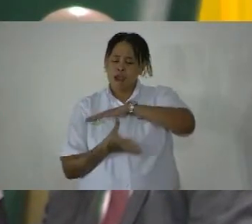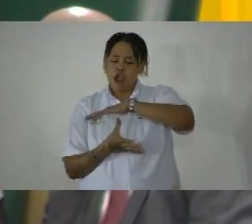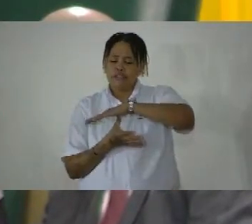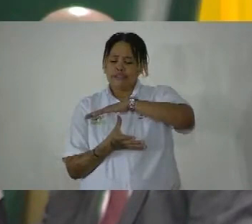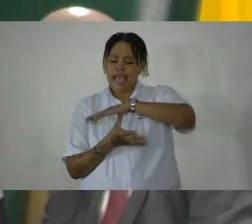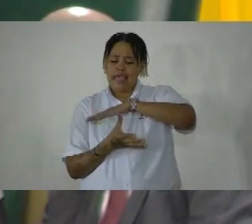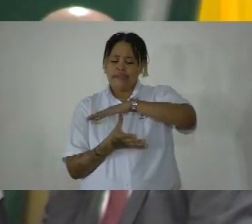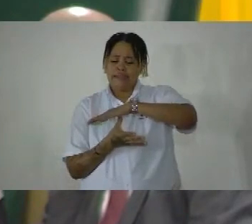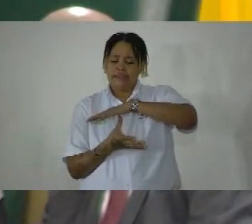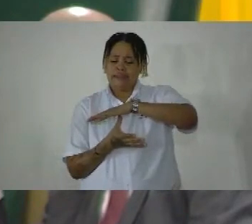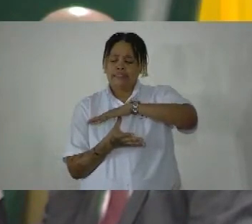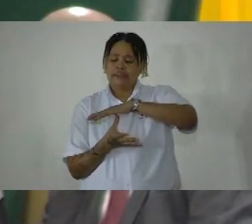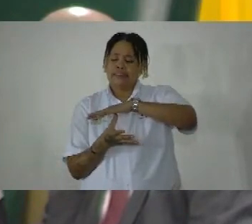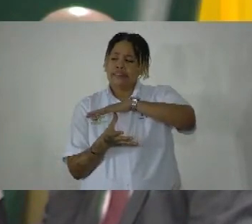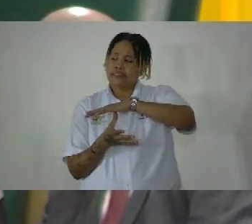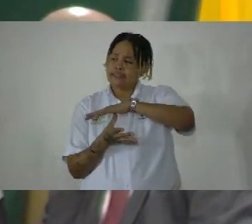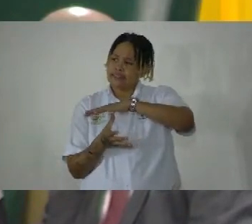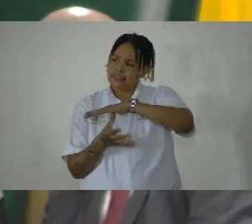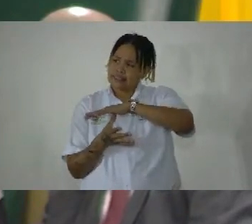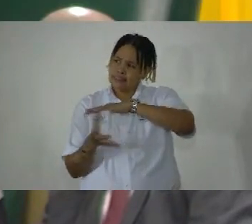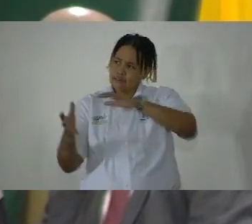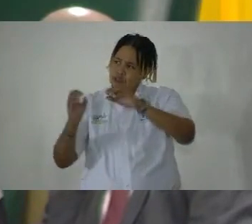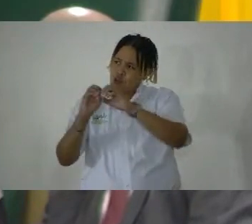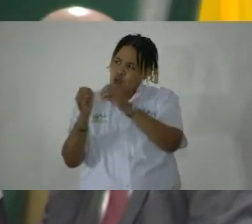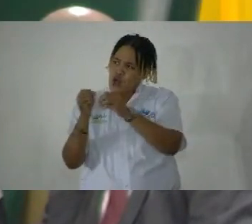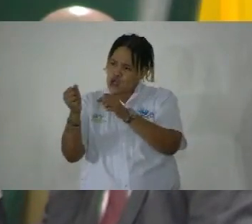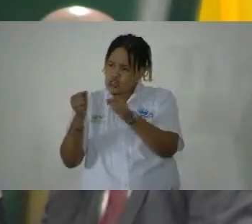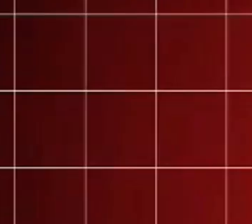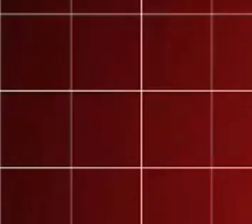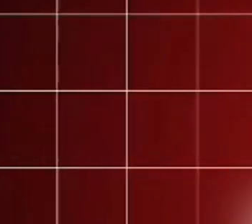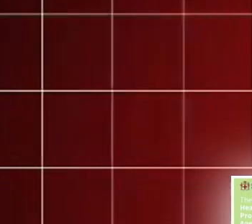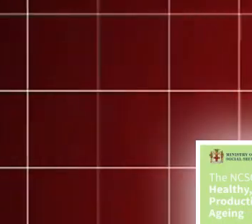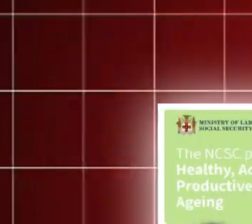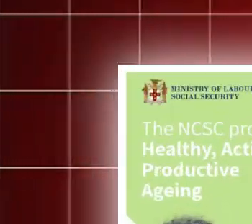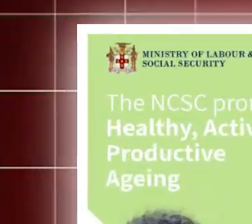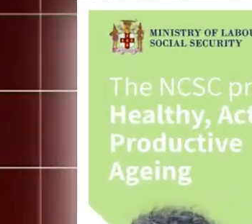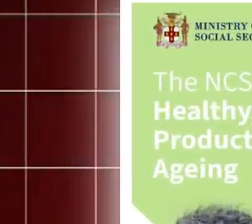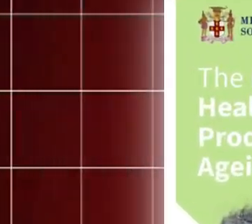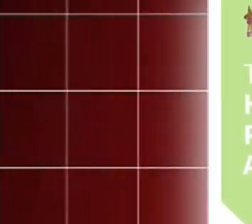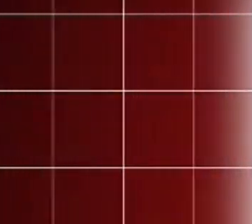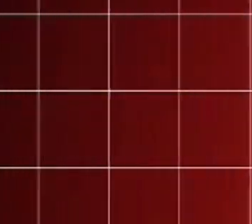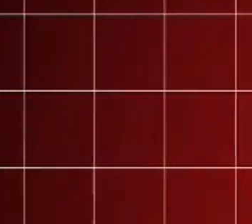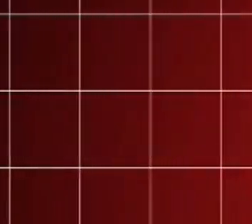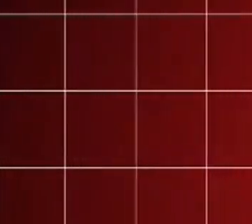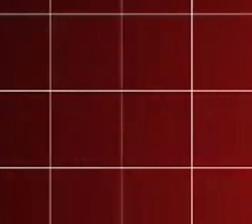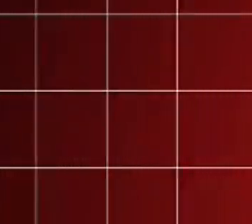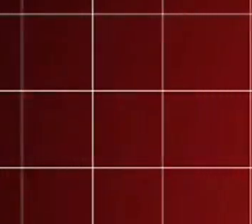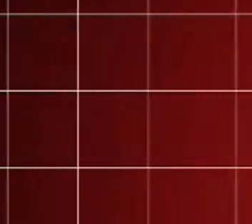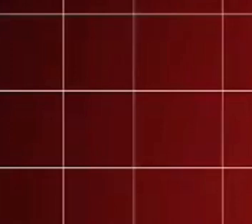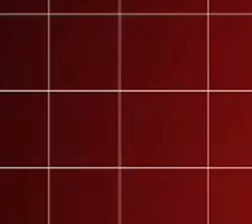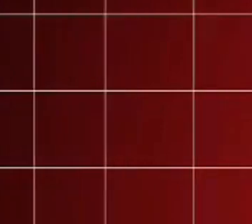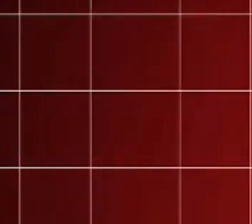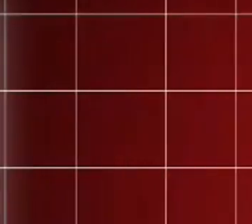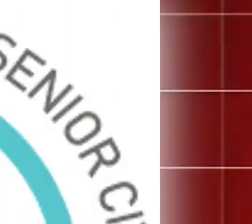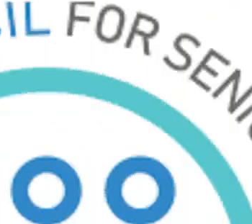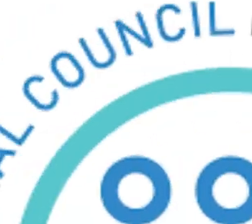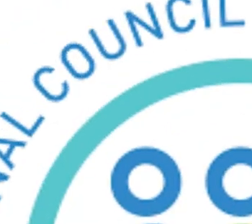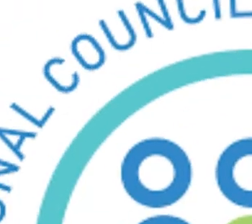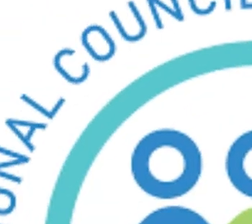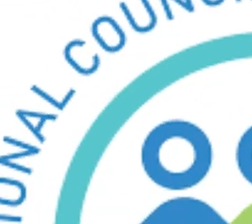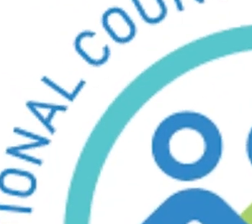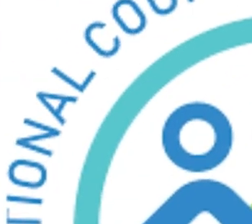prioritize conducting an organizational review for the institutional strengthening of the